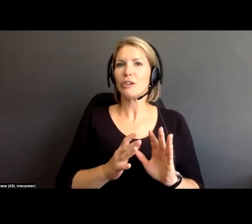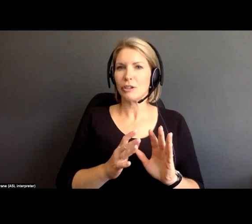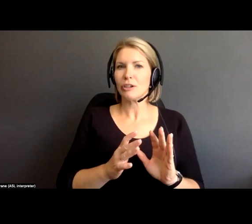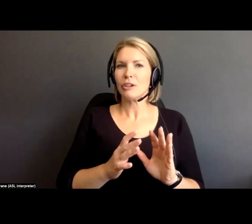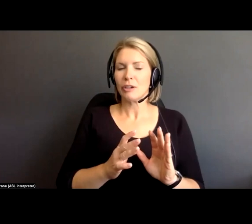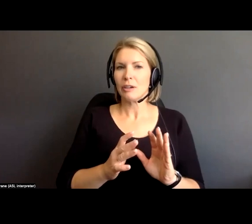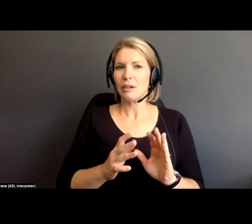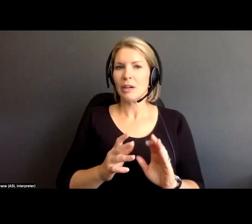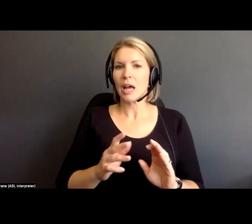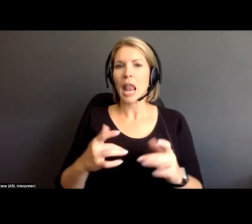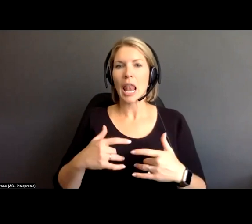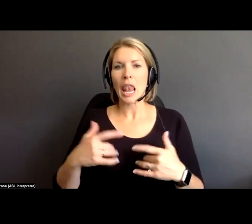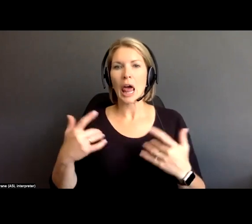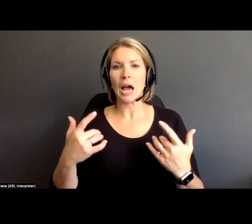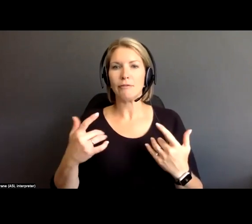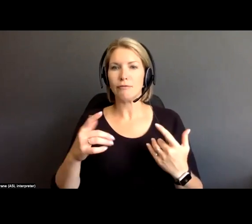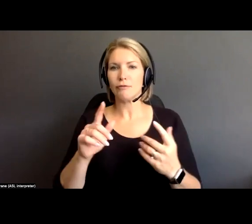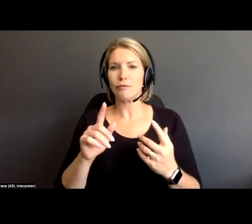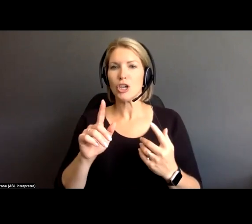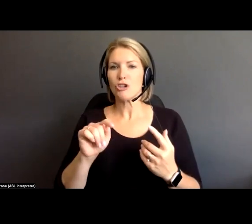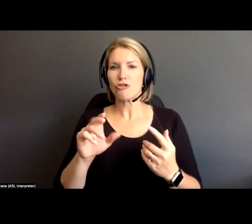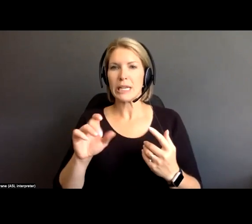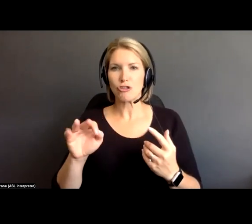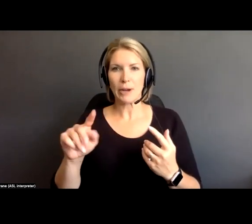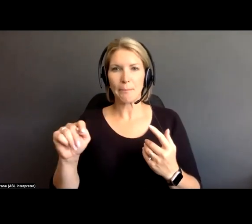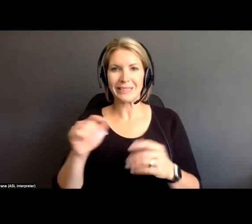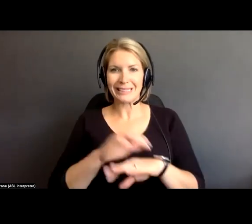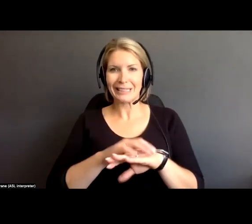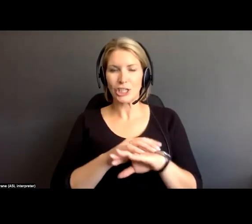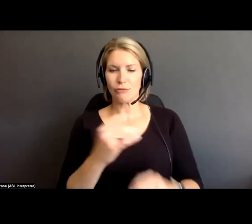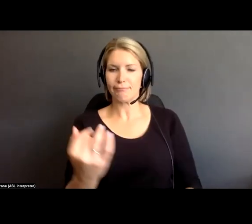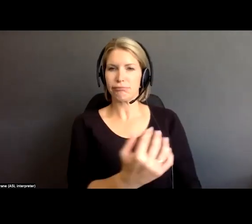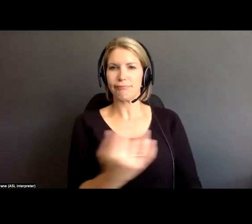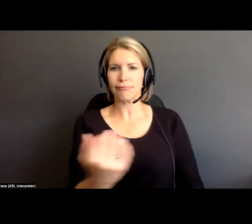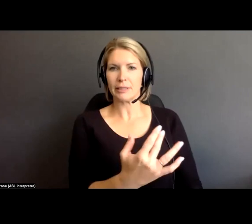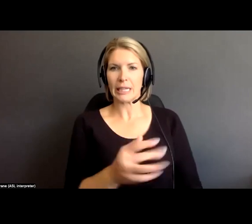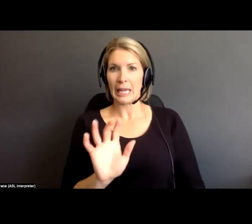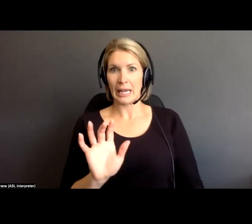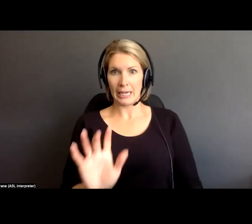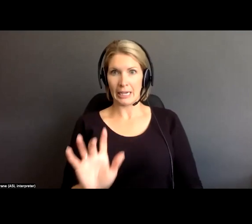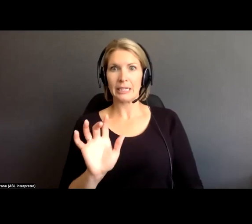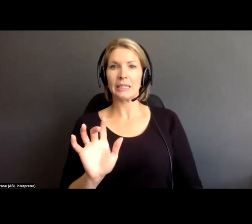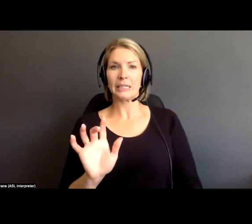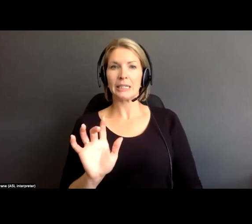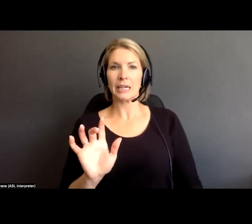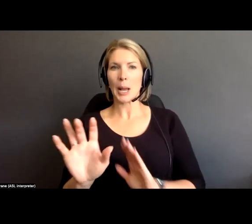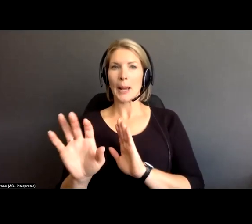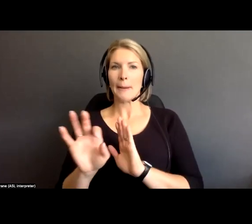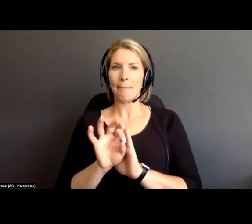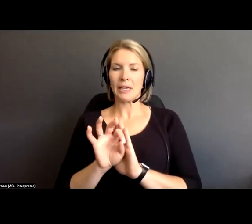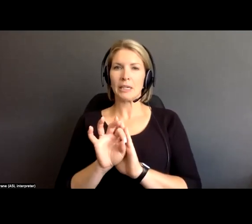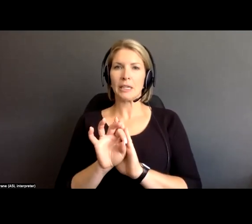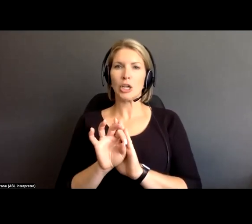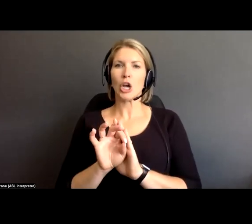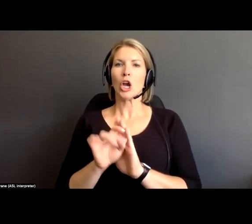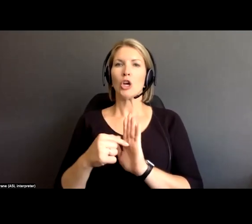live transcript button in the Zoom menu at the bottom of your screen. Click on that, choose show subtitle, and that